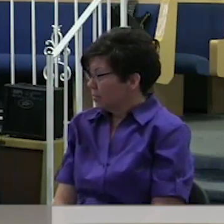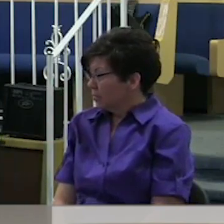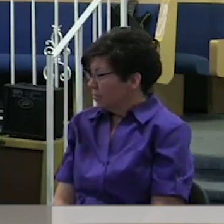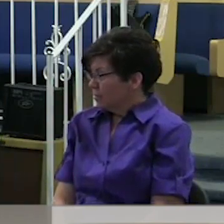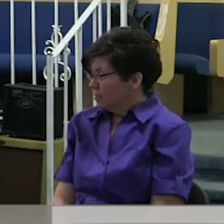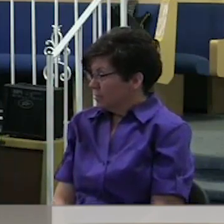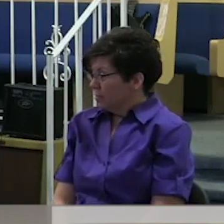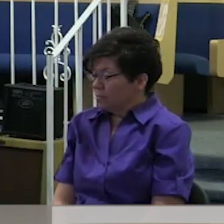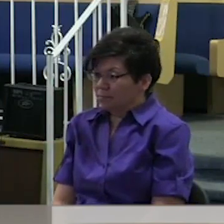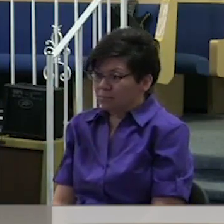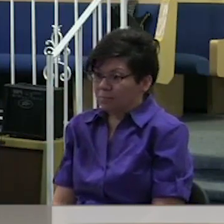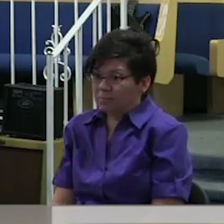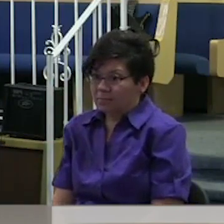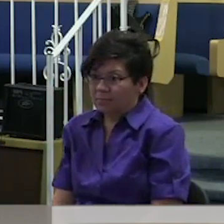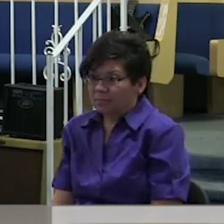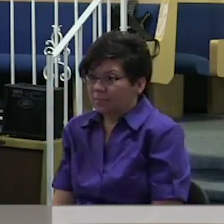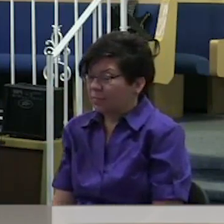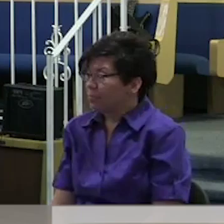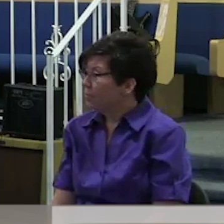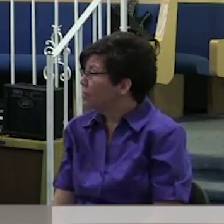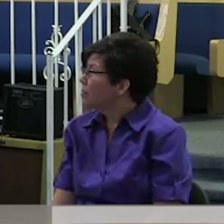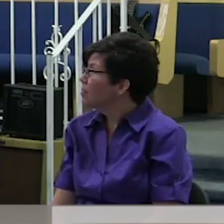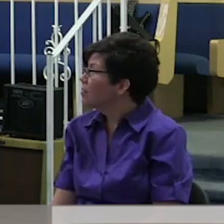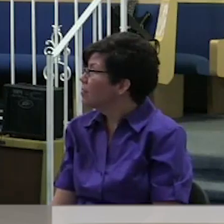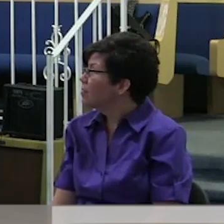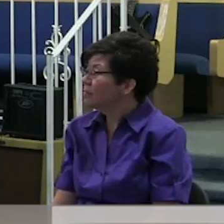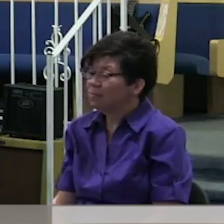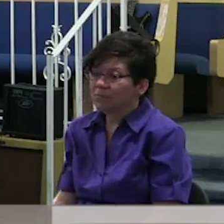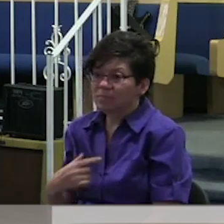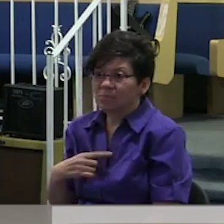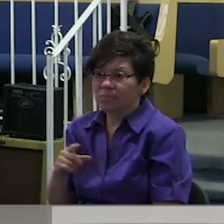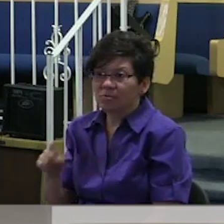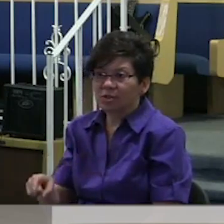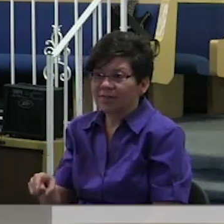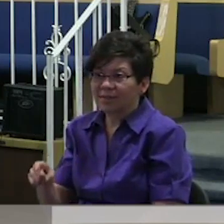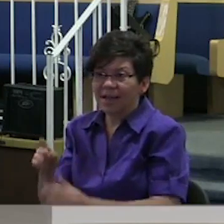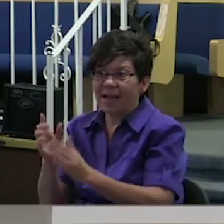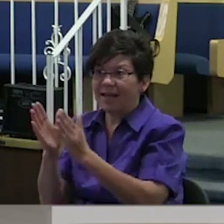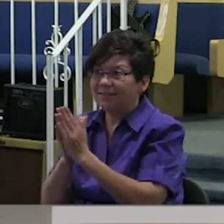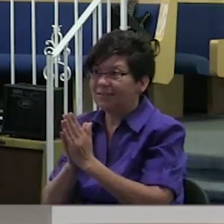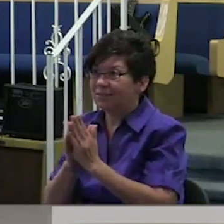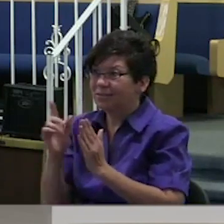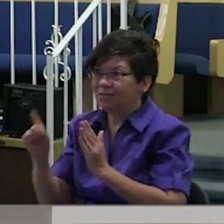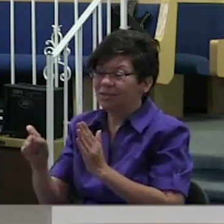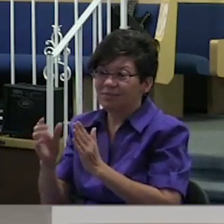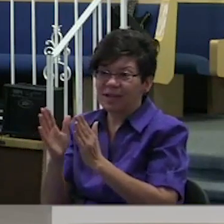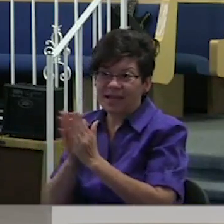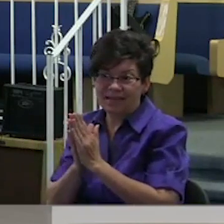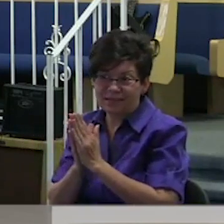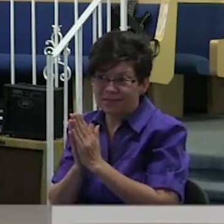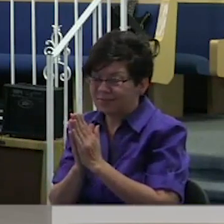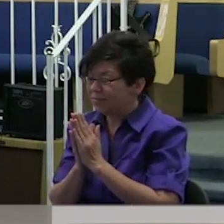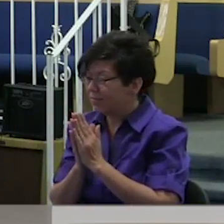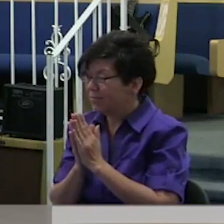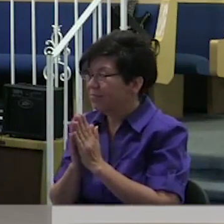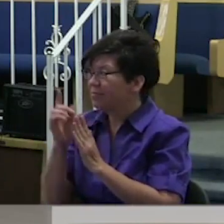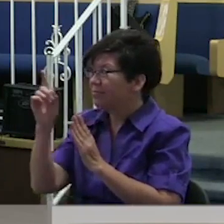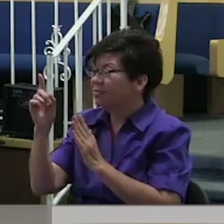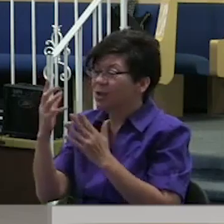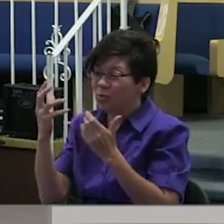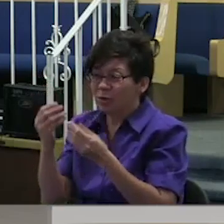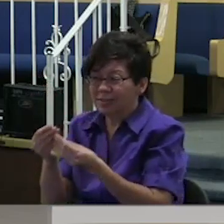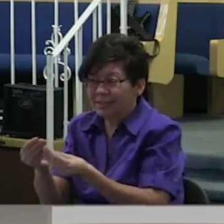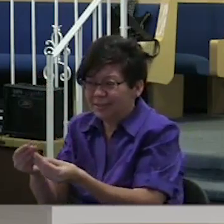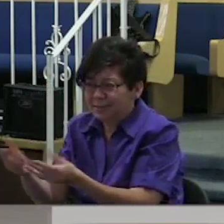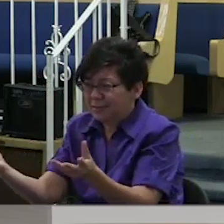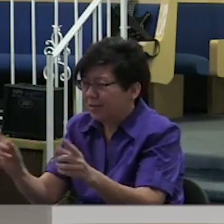Thank you. Jesus, thank you. Hallelujah, hallelujah. Lord. All you got to do is ask him. All you got to do is ask him. He wants to give it to you,